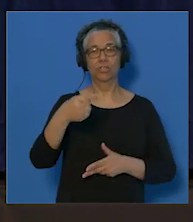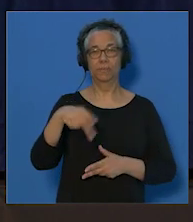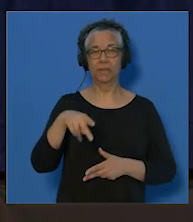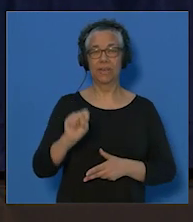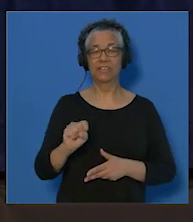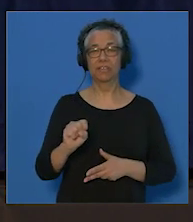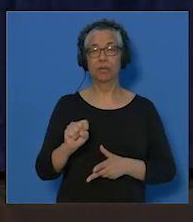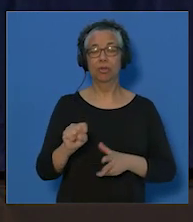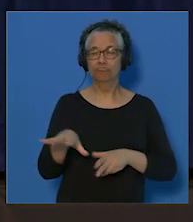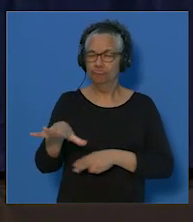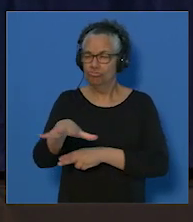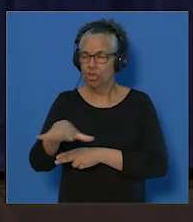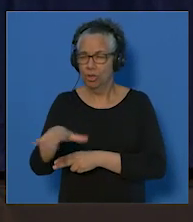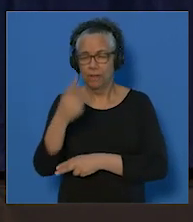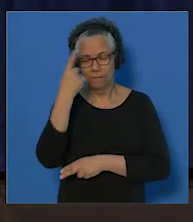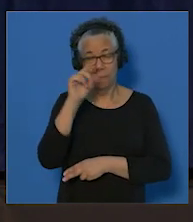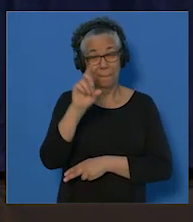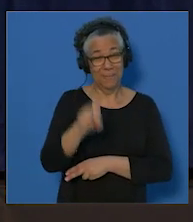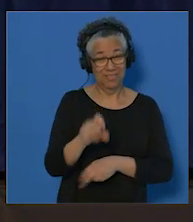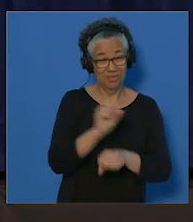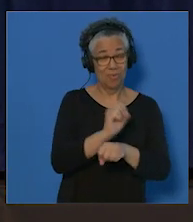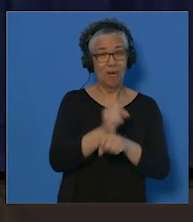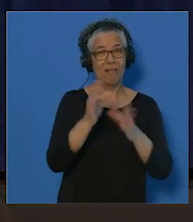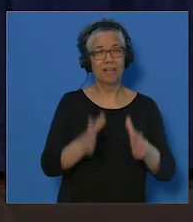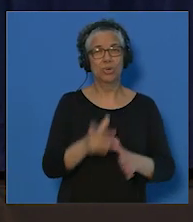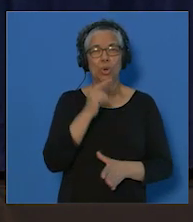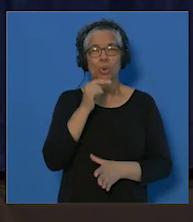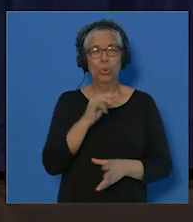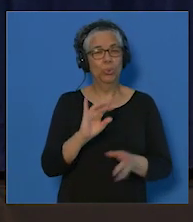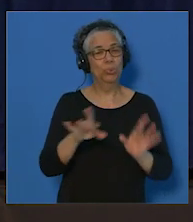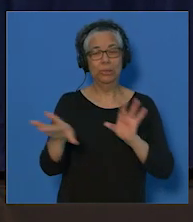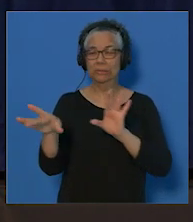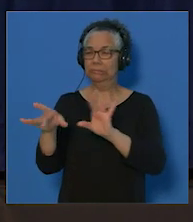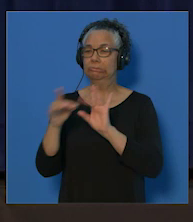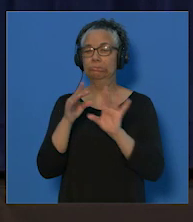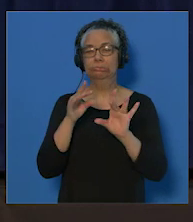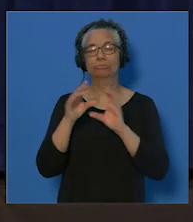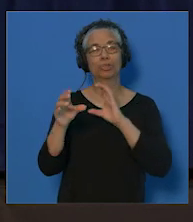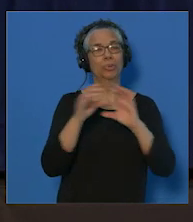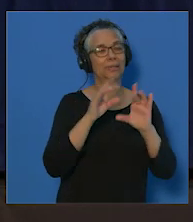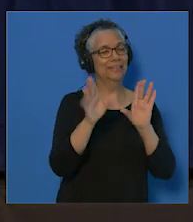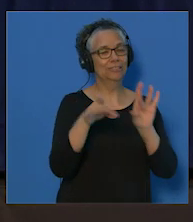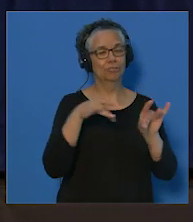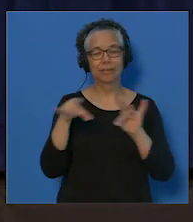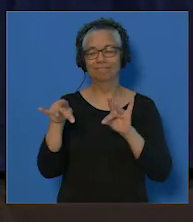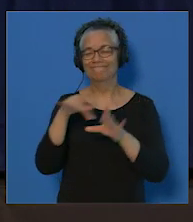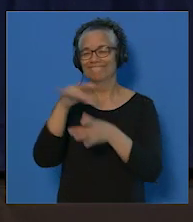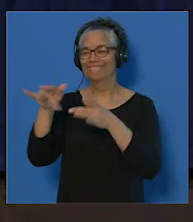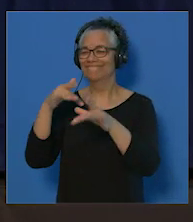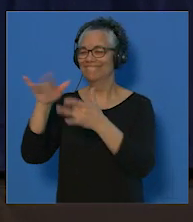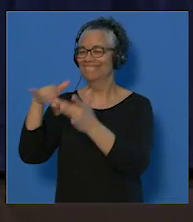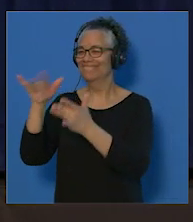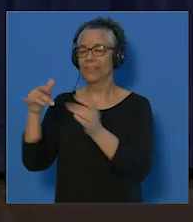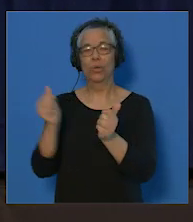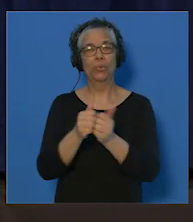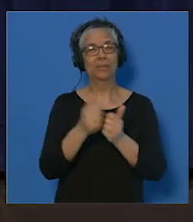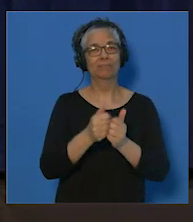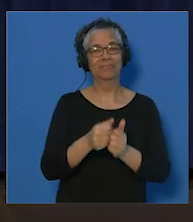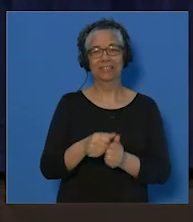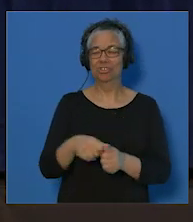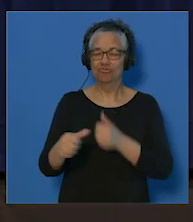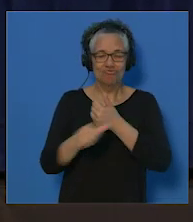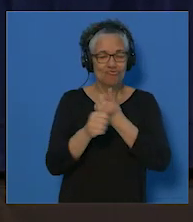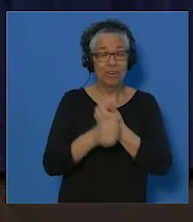for essential services workers who interact with at-risk individuals to quickly recall where they went and who they interacted